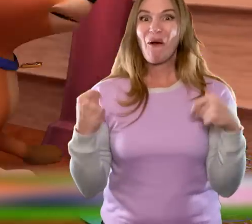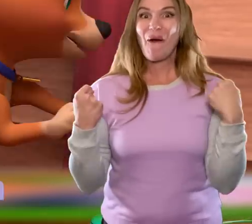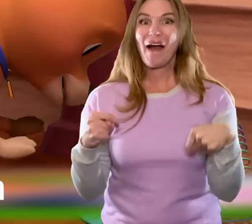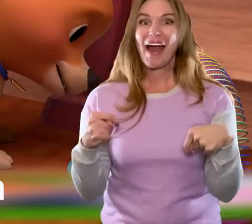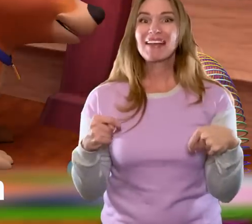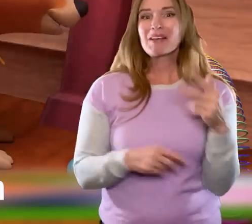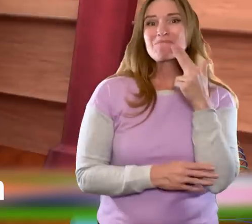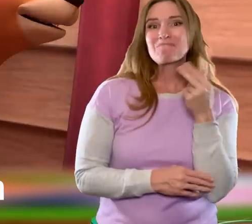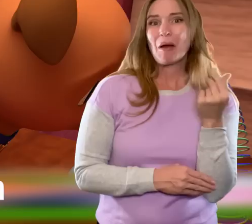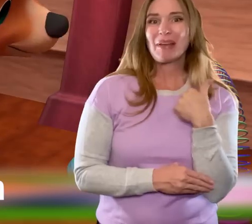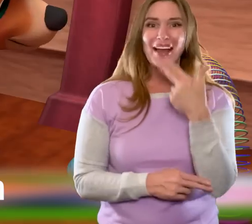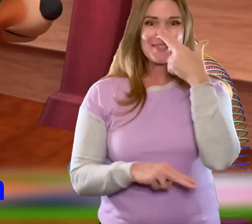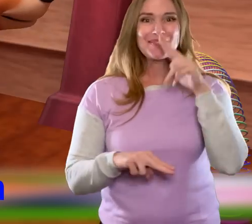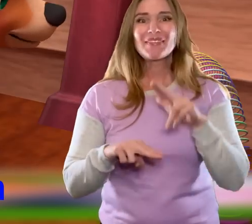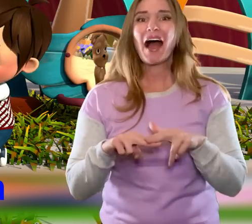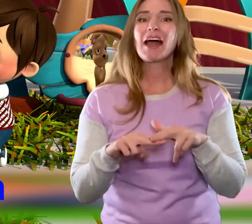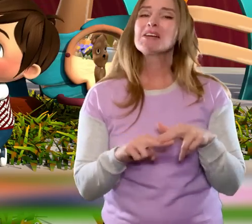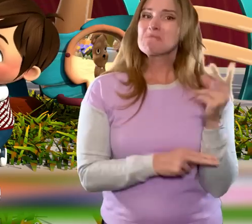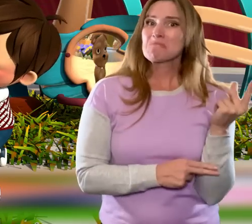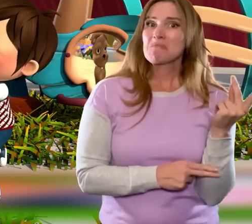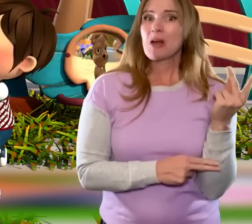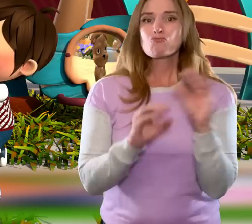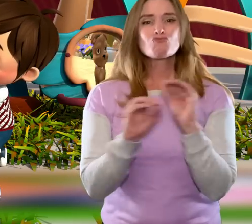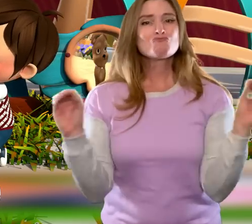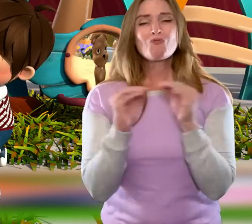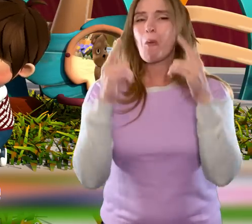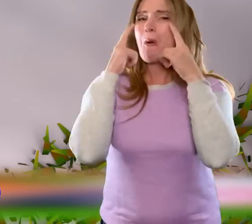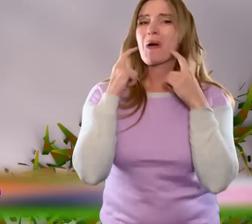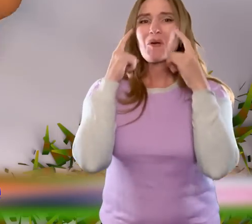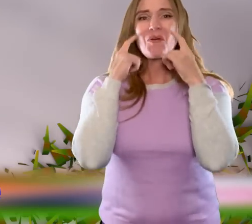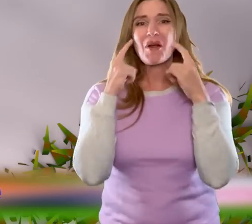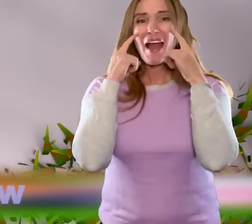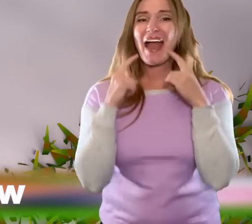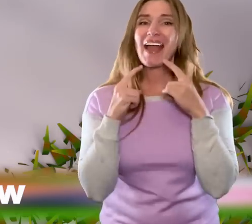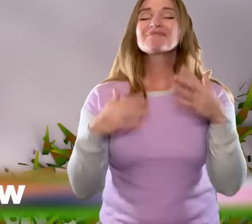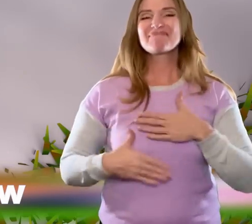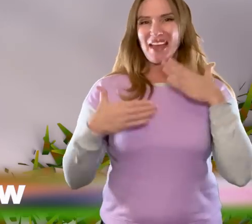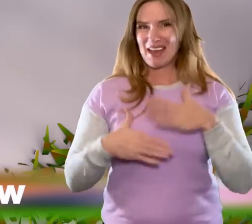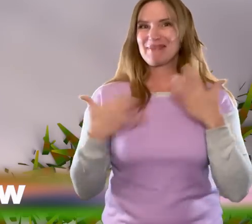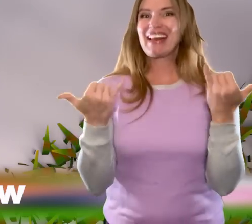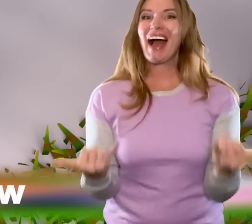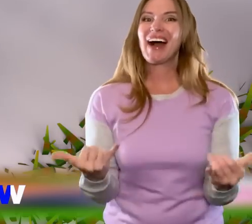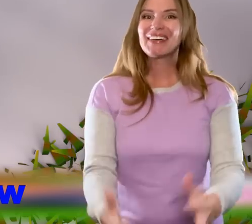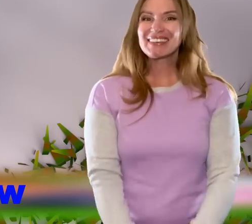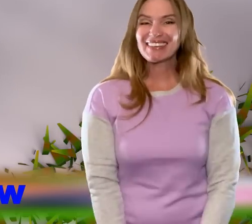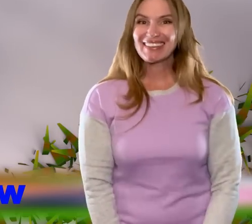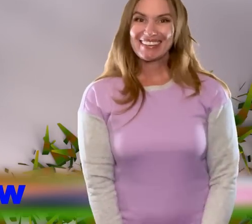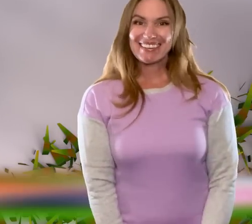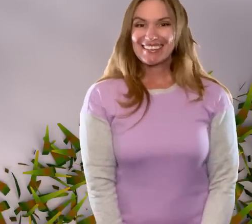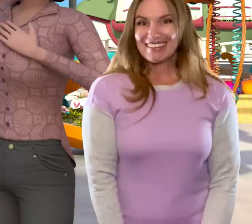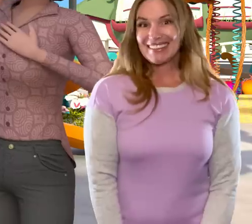toys this little puppy had fun this little puppy cried no more and he's happy now